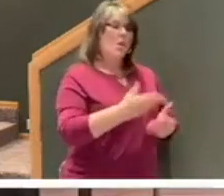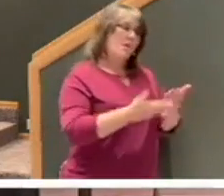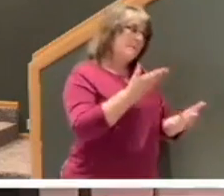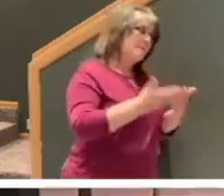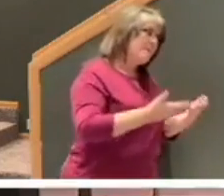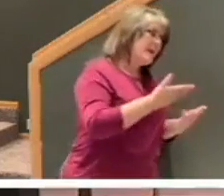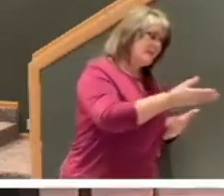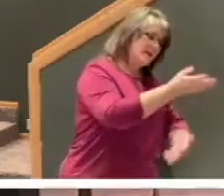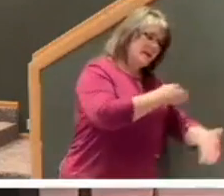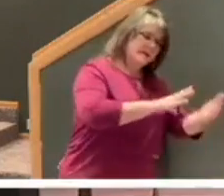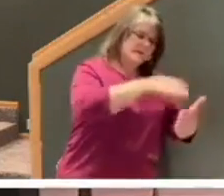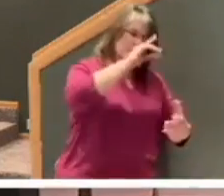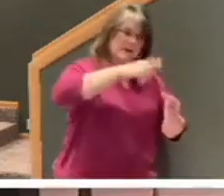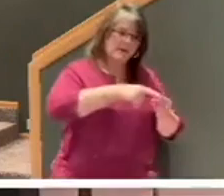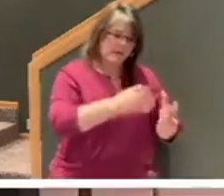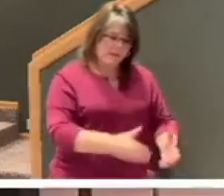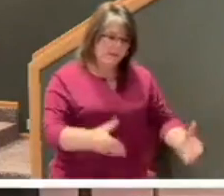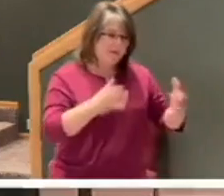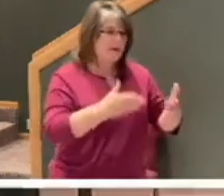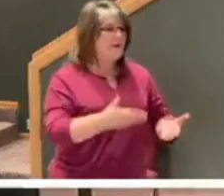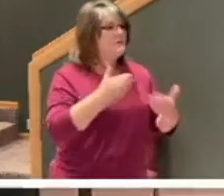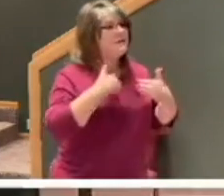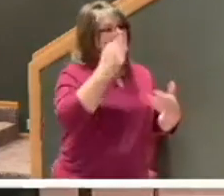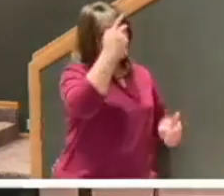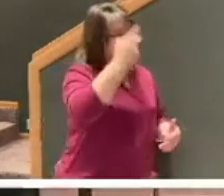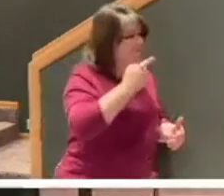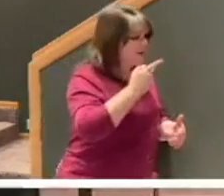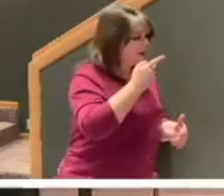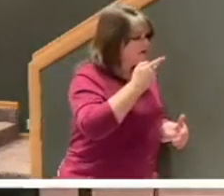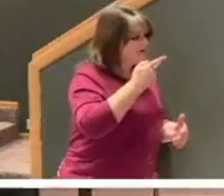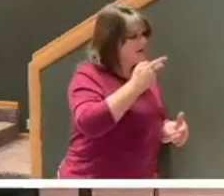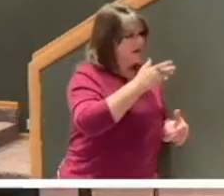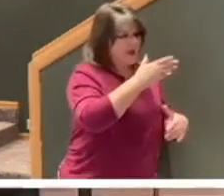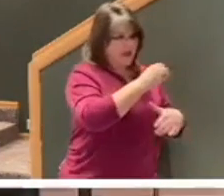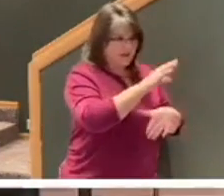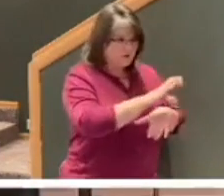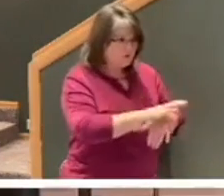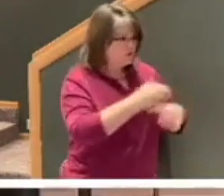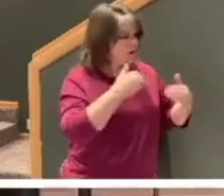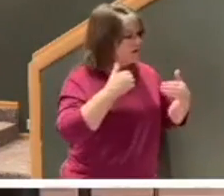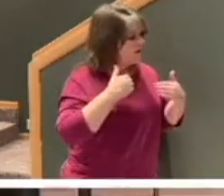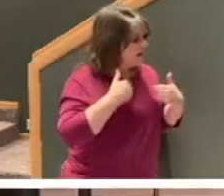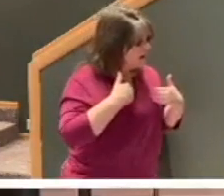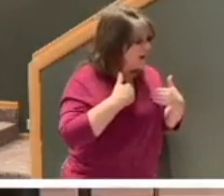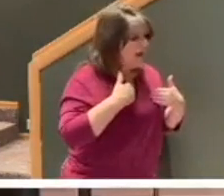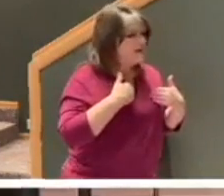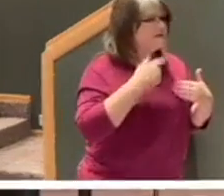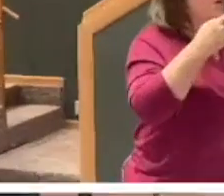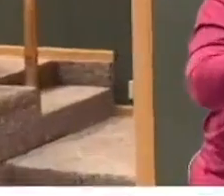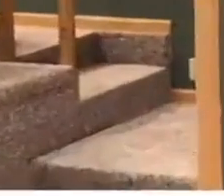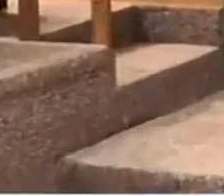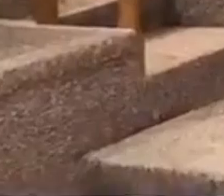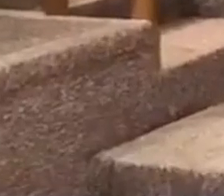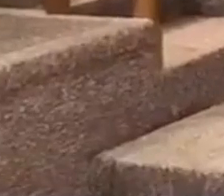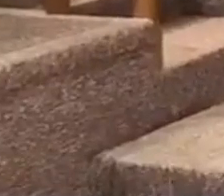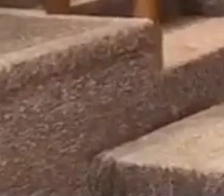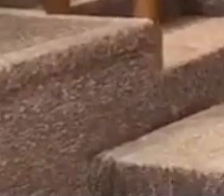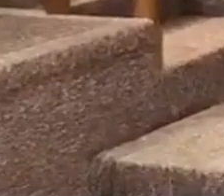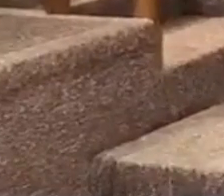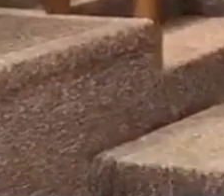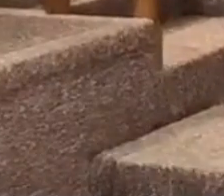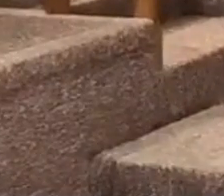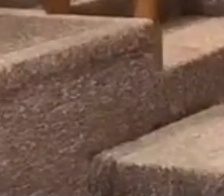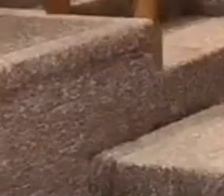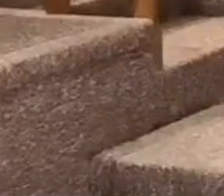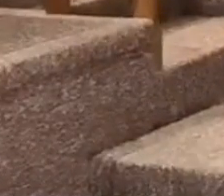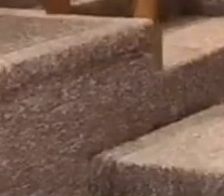maybe instead of learning about the bucket, maybe have parents in a church that has the contents of the bucket flowing in and through them